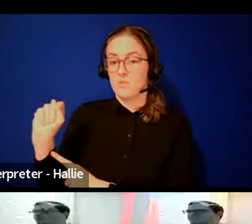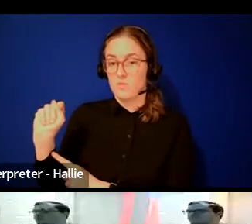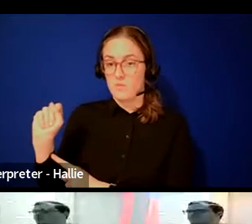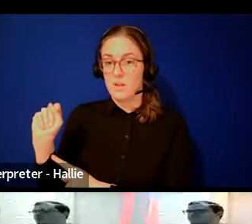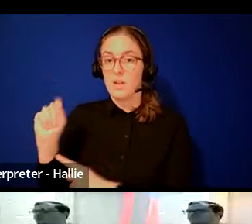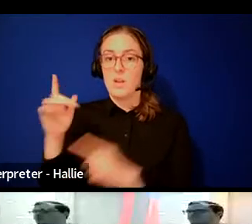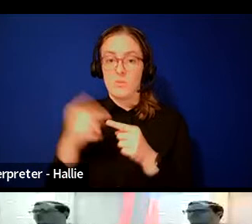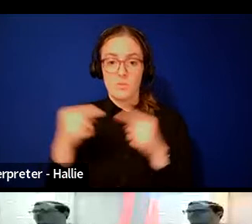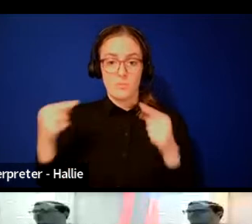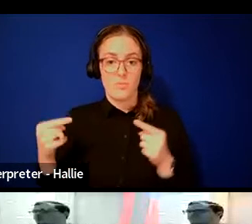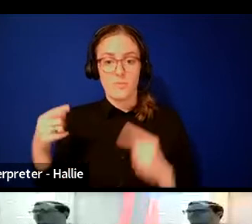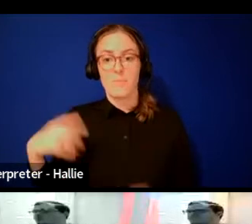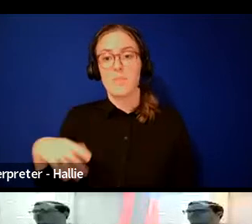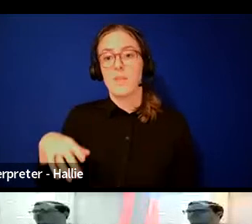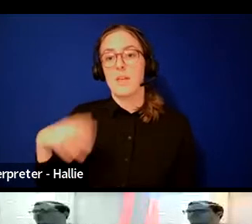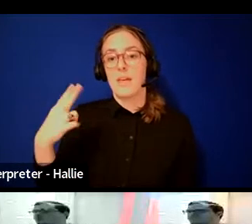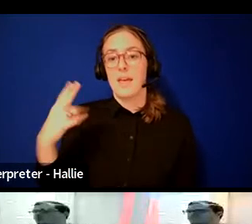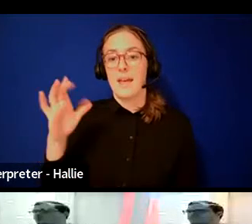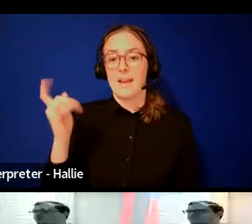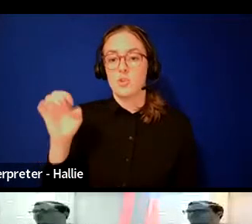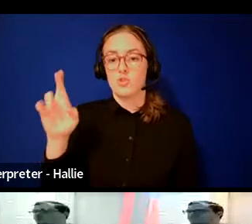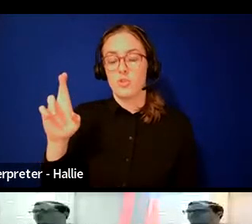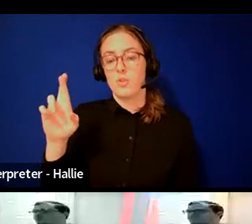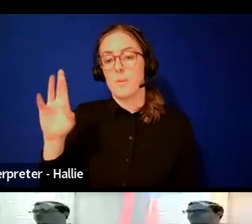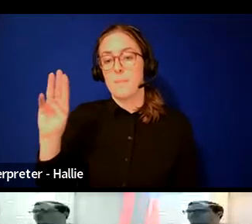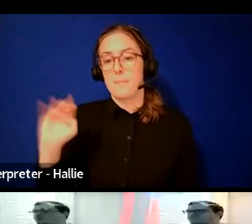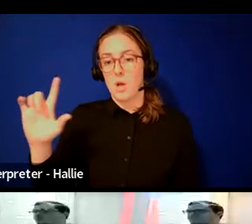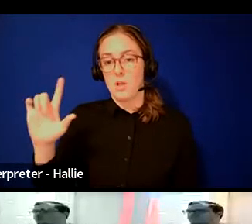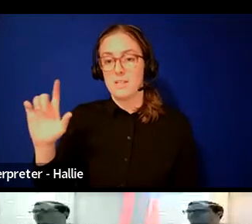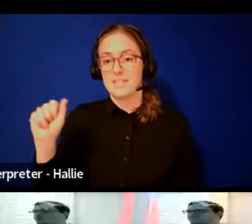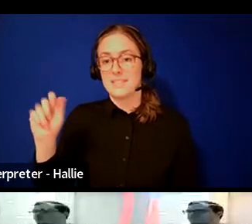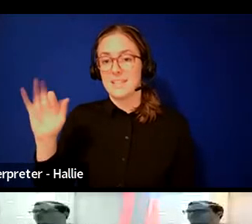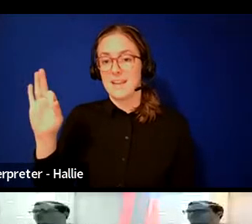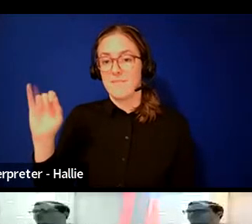Mall Safeway. Okay, all right, got it. Thank you.